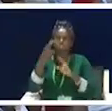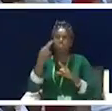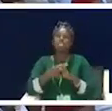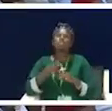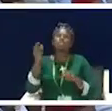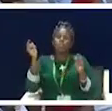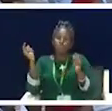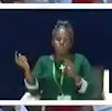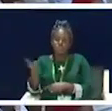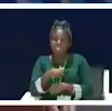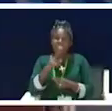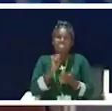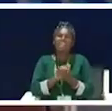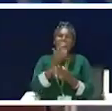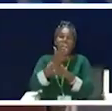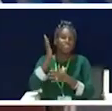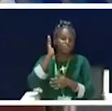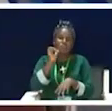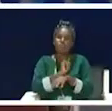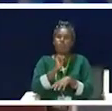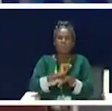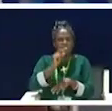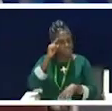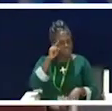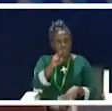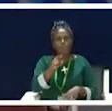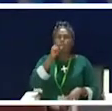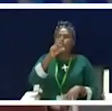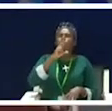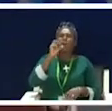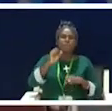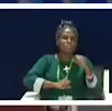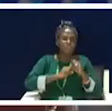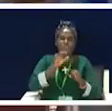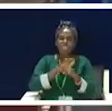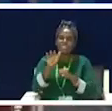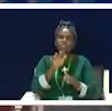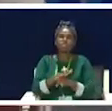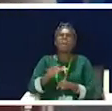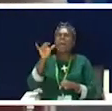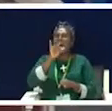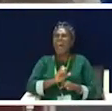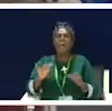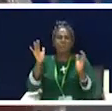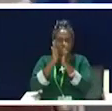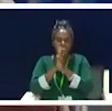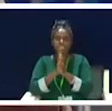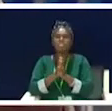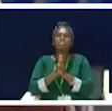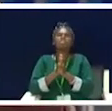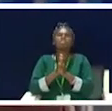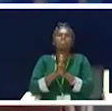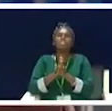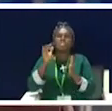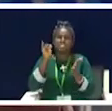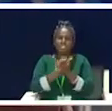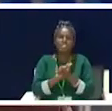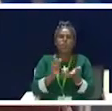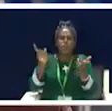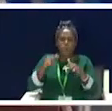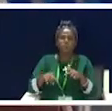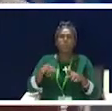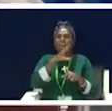you. You have suffered enough. I prophesy to you, come and lean on this everlasting